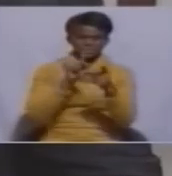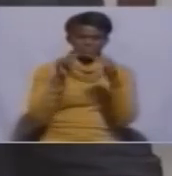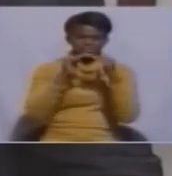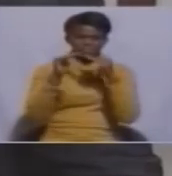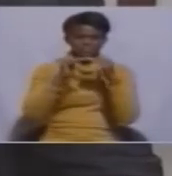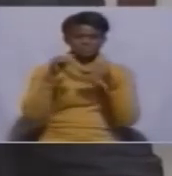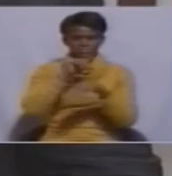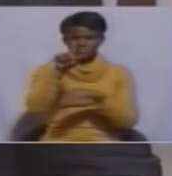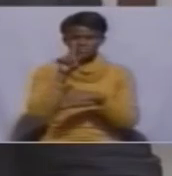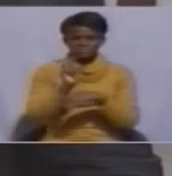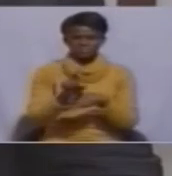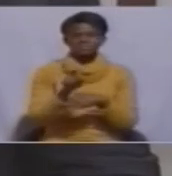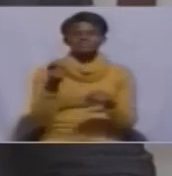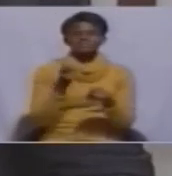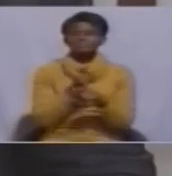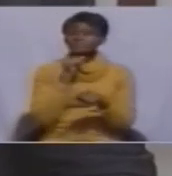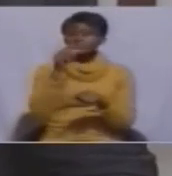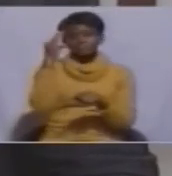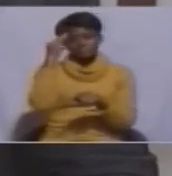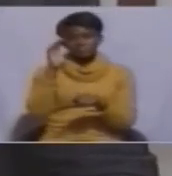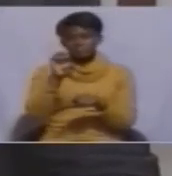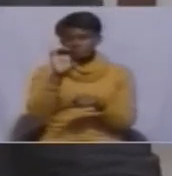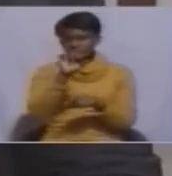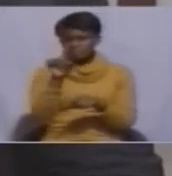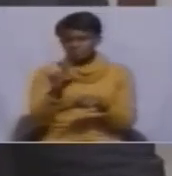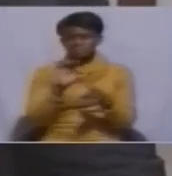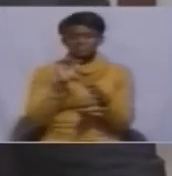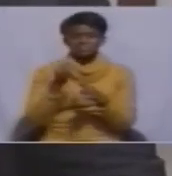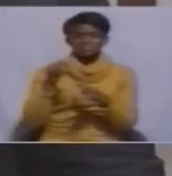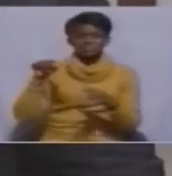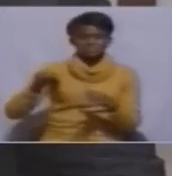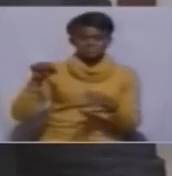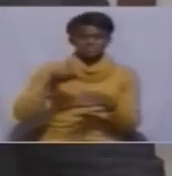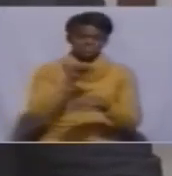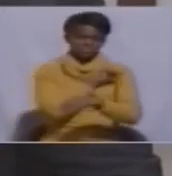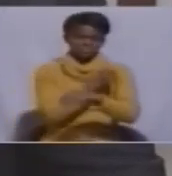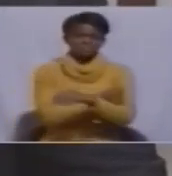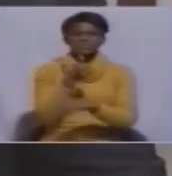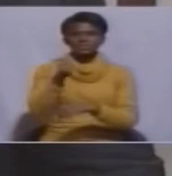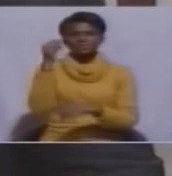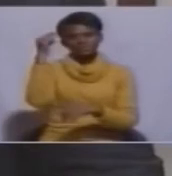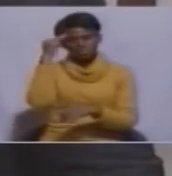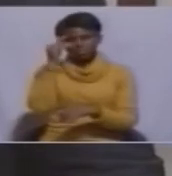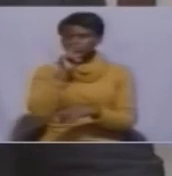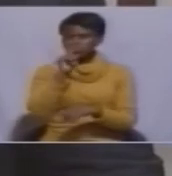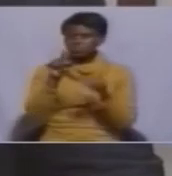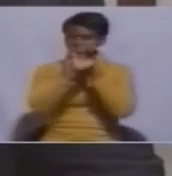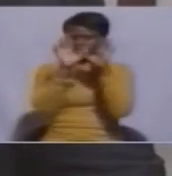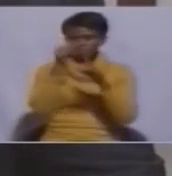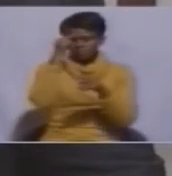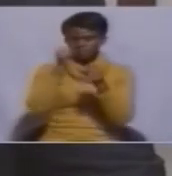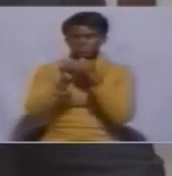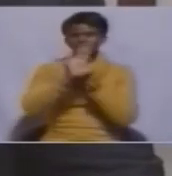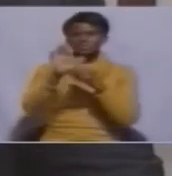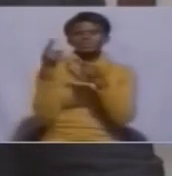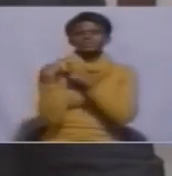for determination by, I don't know whether it's ECZ or maybe the qualifications authority. They are the ones who should know, because they're tasked with that responsibility